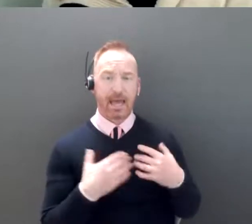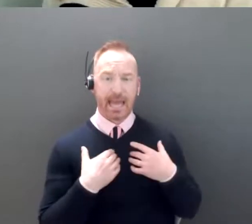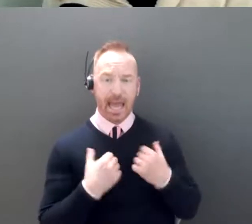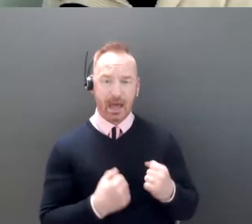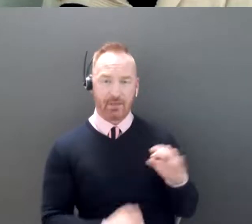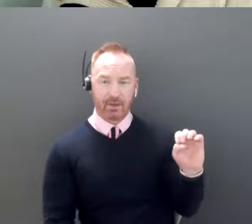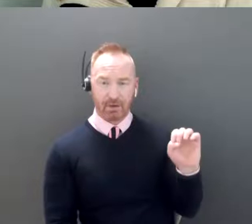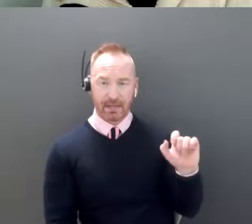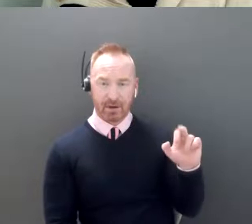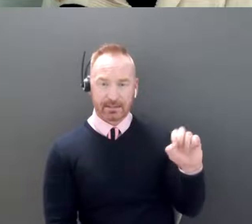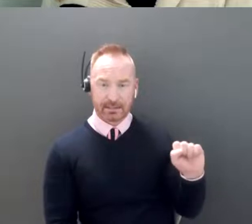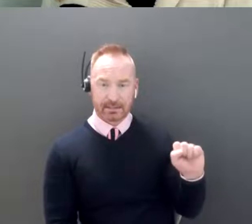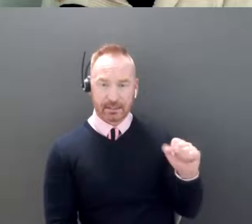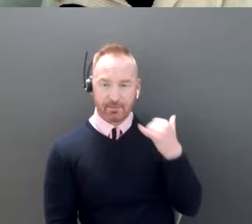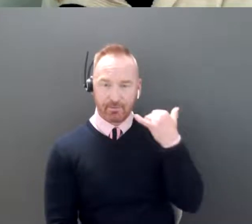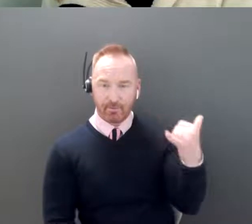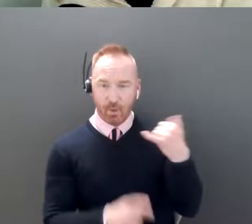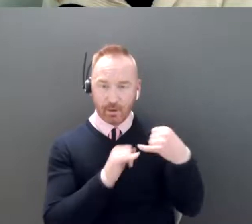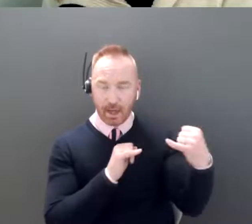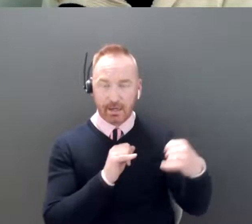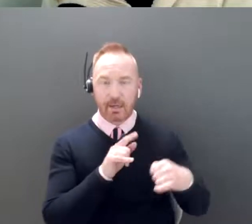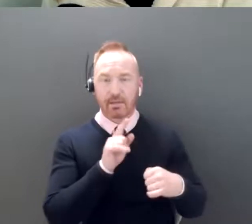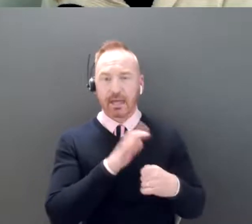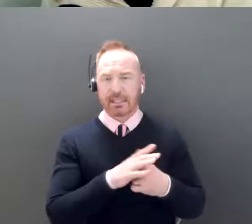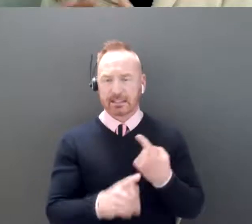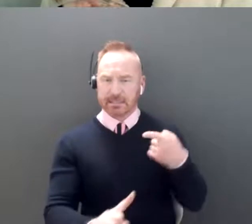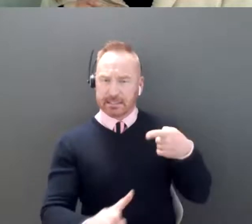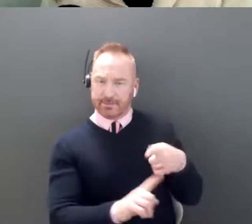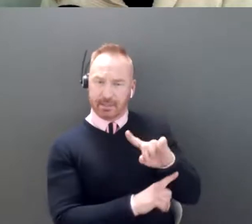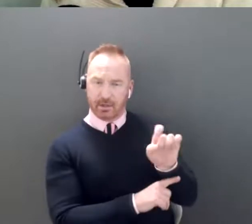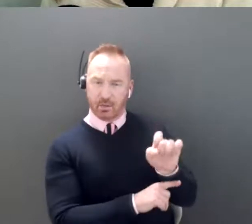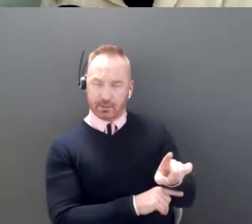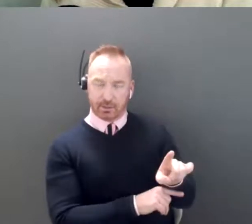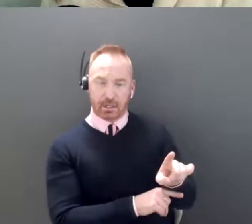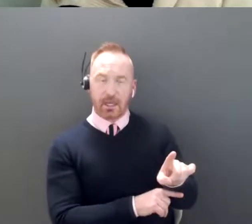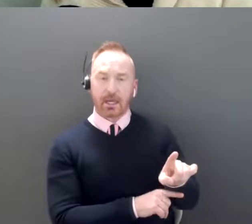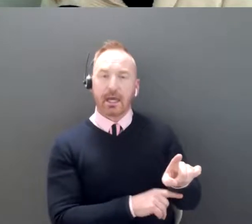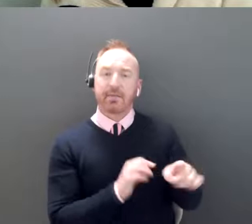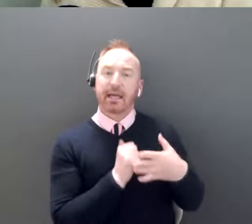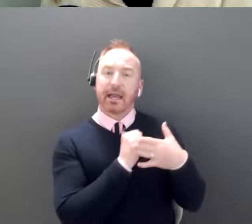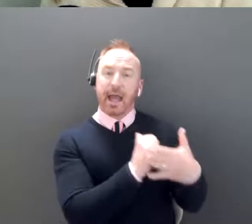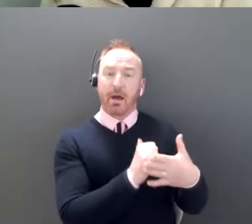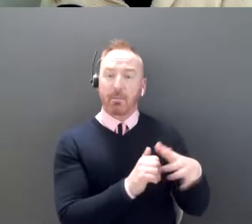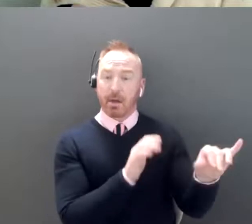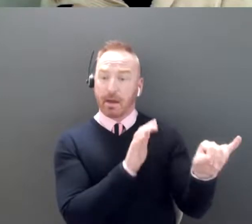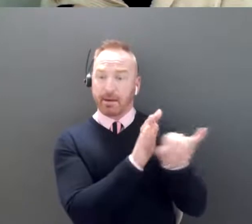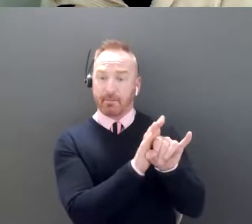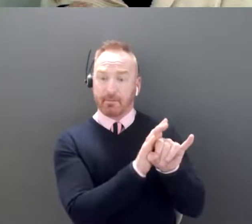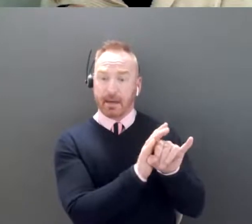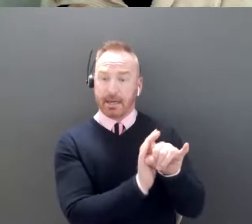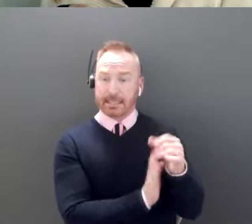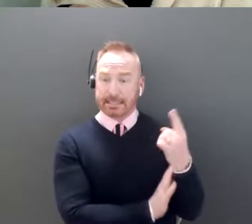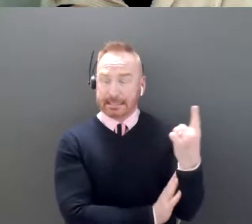And she's looking at, is there a particular screening question that can help identify if somebody may be